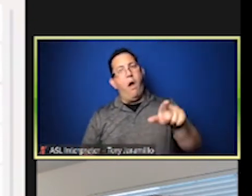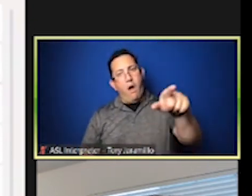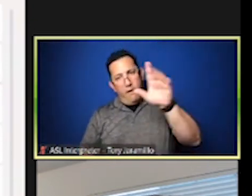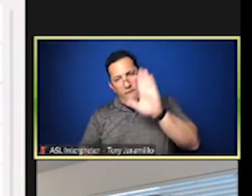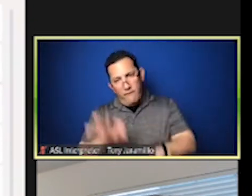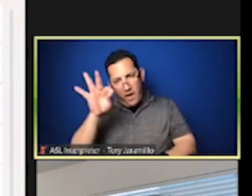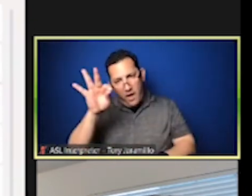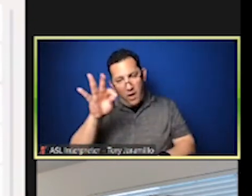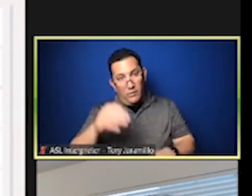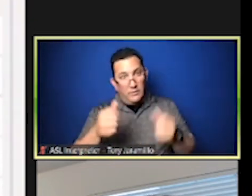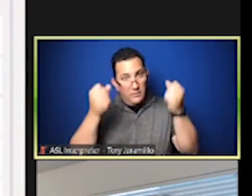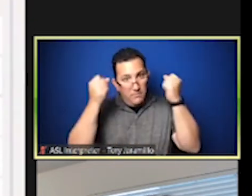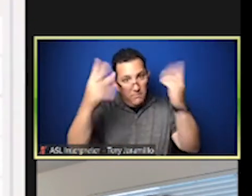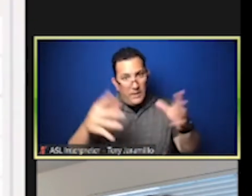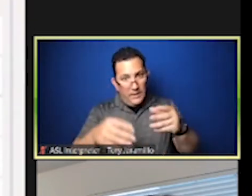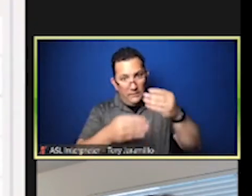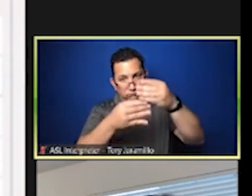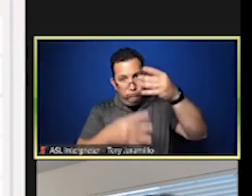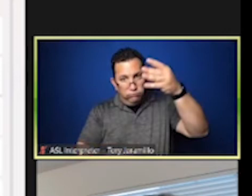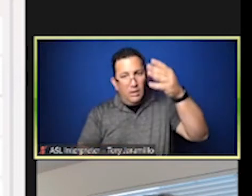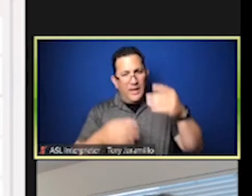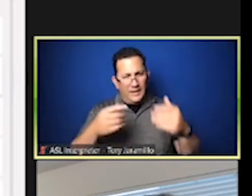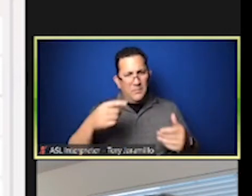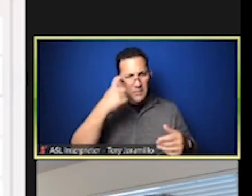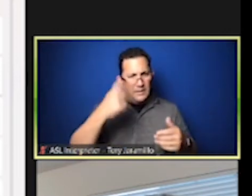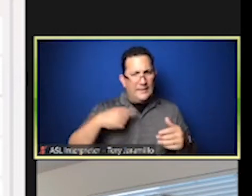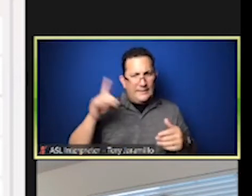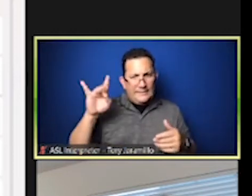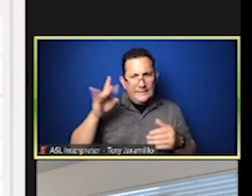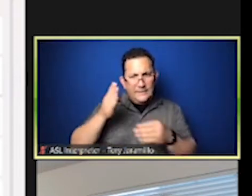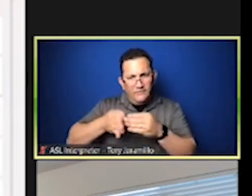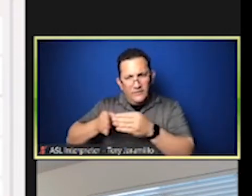quite a few more assignments show up.